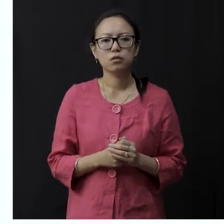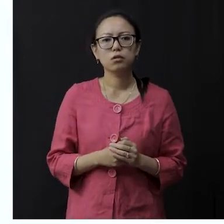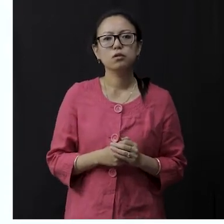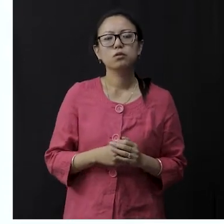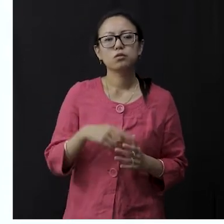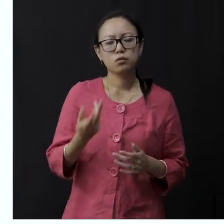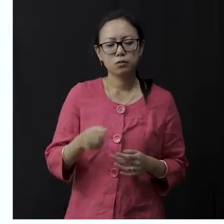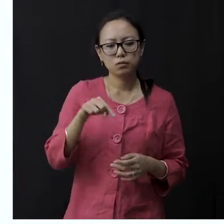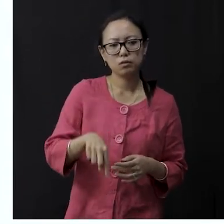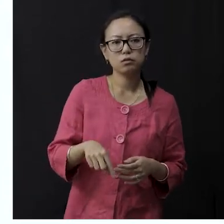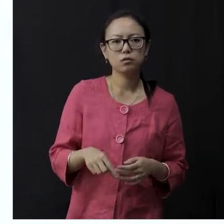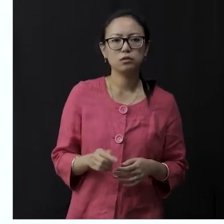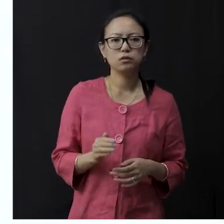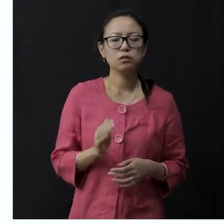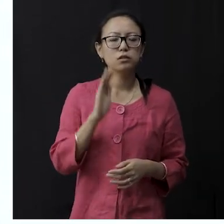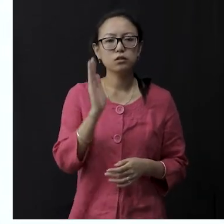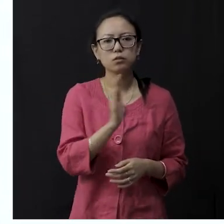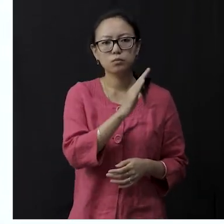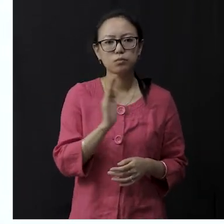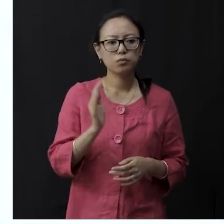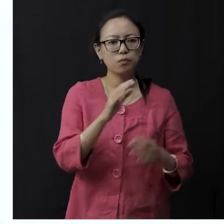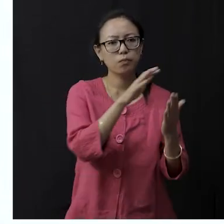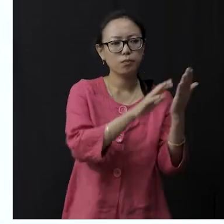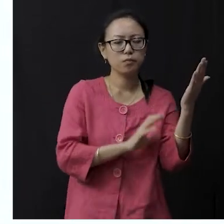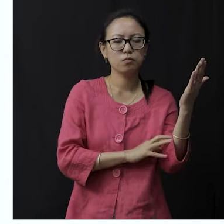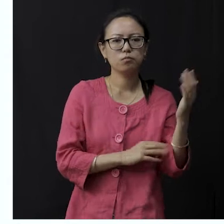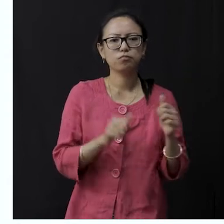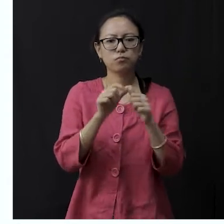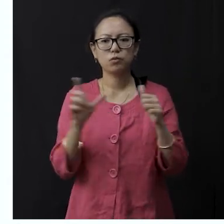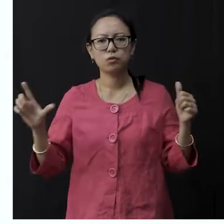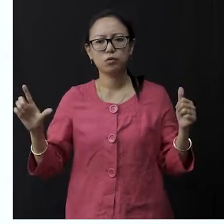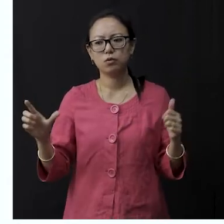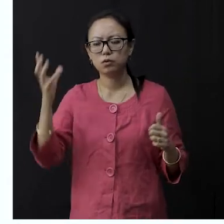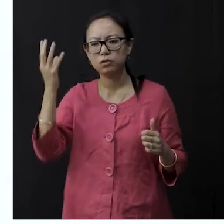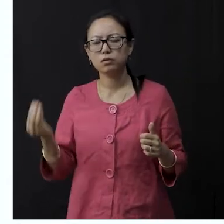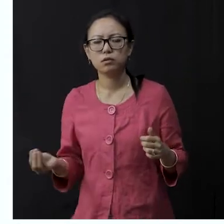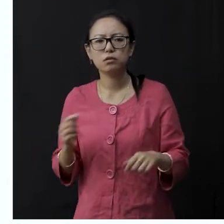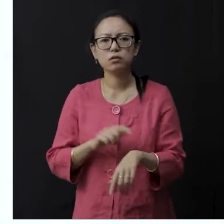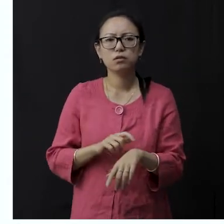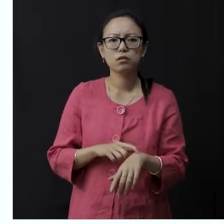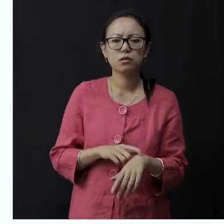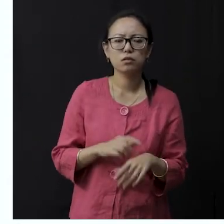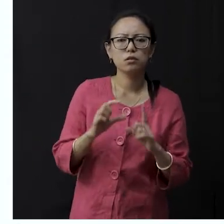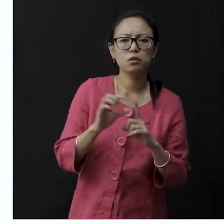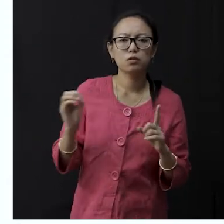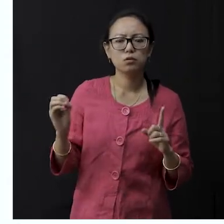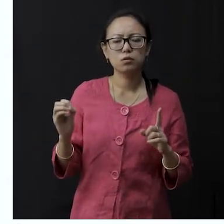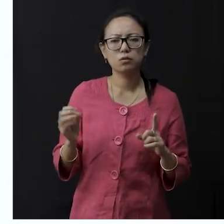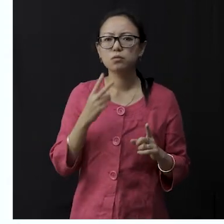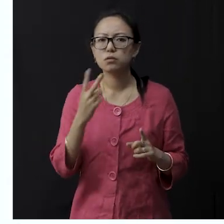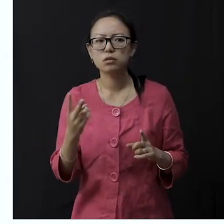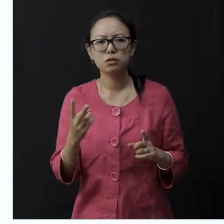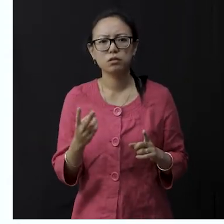night, okay? Now in this poem, we will be learning. After reading this poem, we